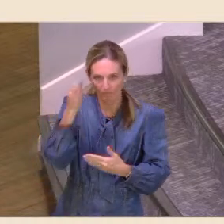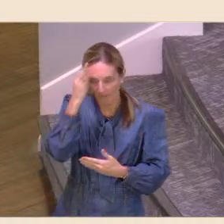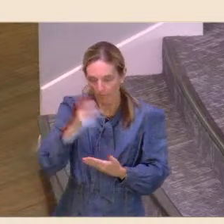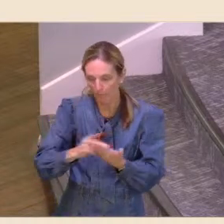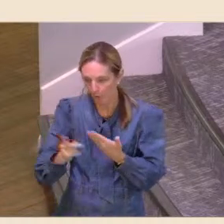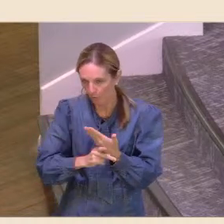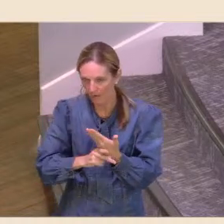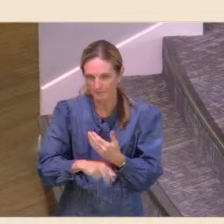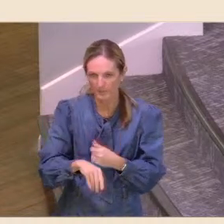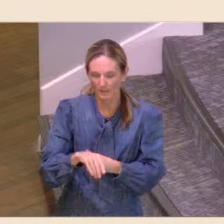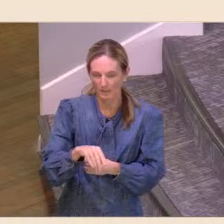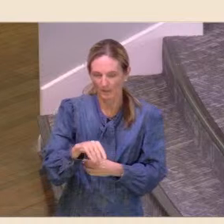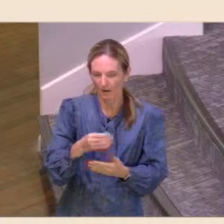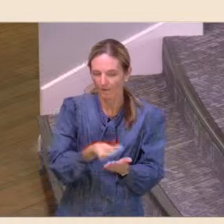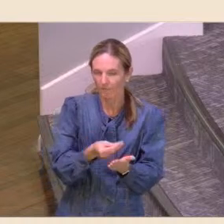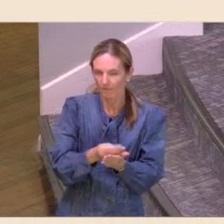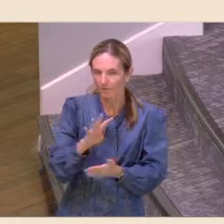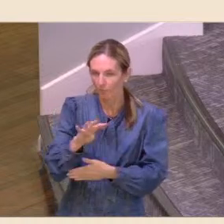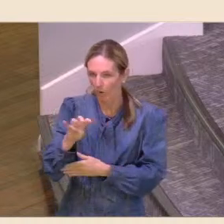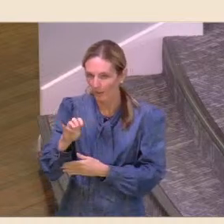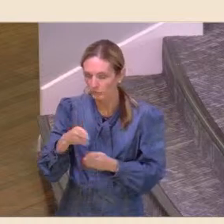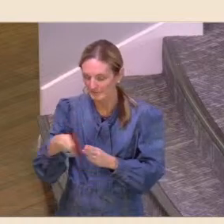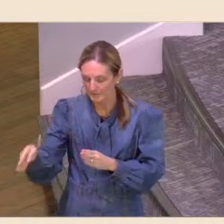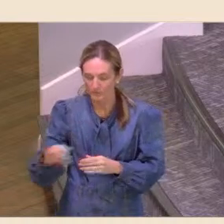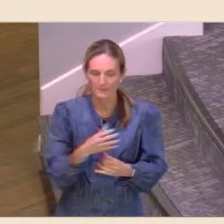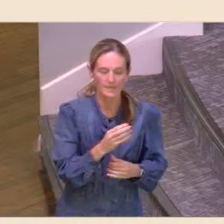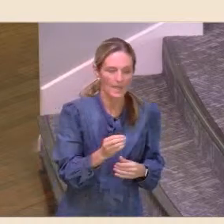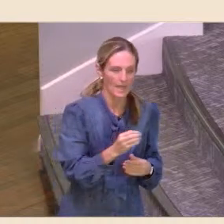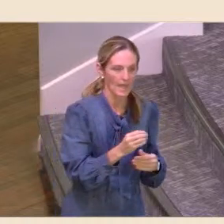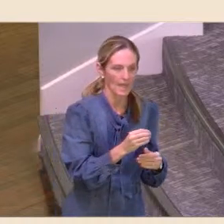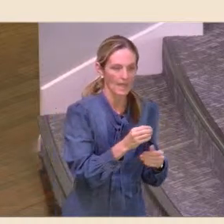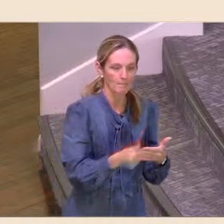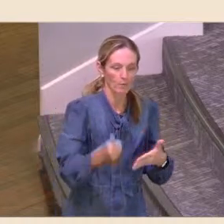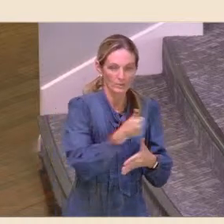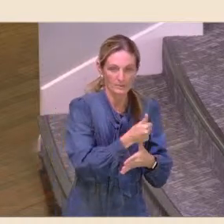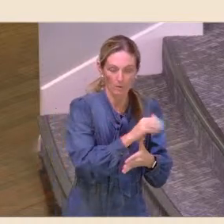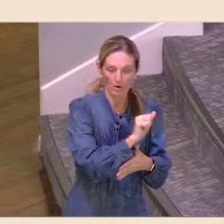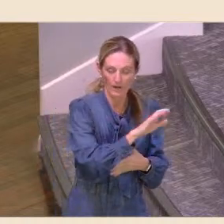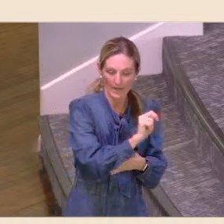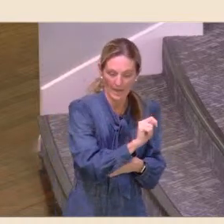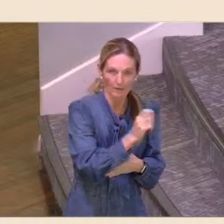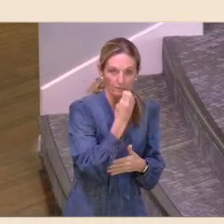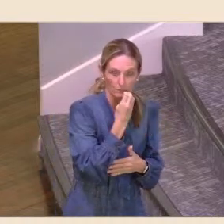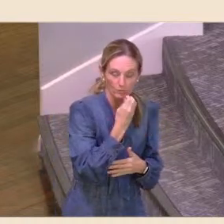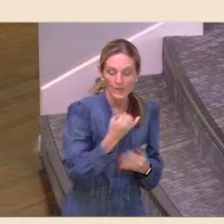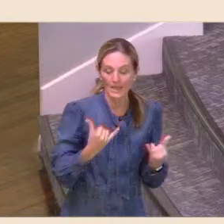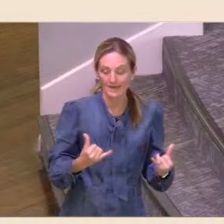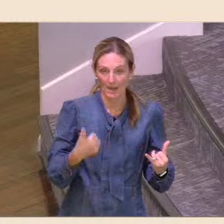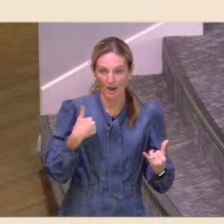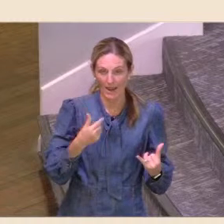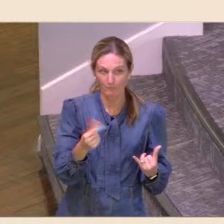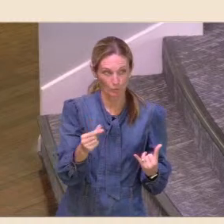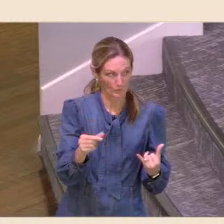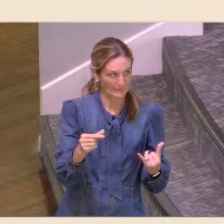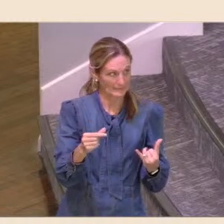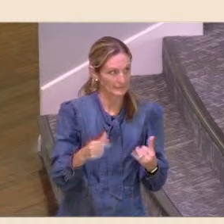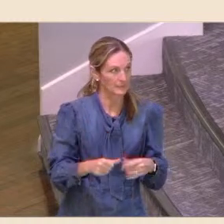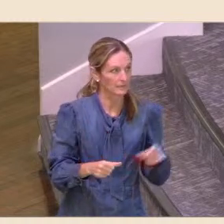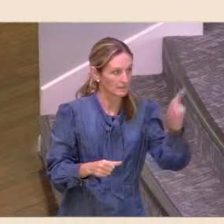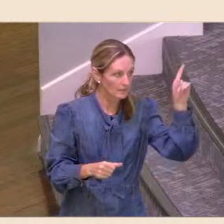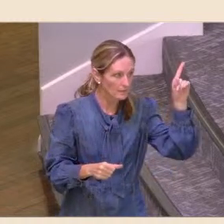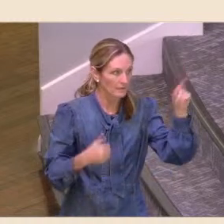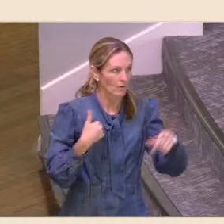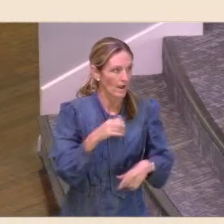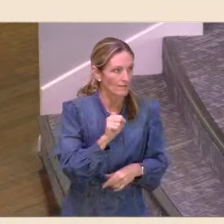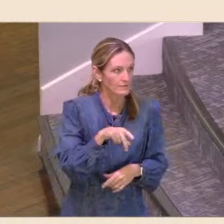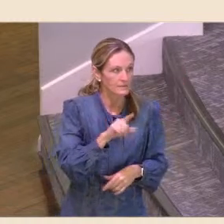Fund 400 series, principal accounts, and school food, which is in 600 series. I have in green the capital projects, SPLOST, and federal